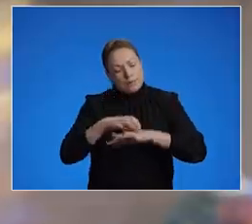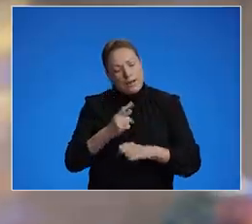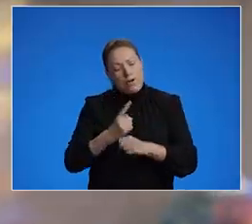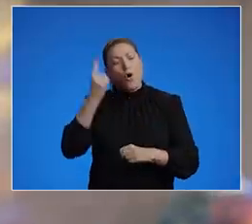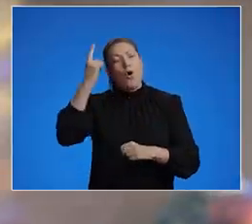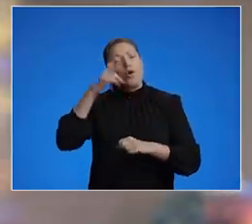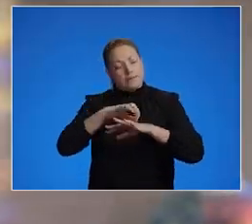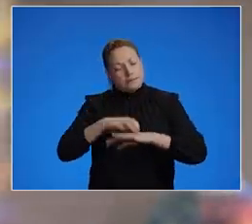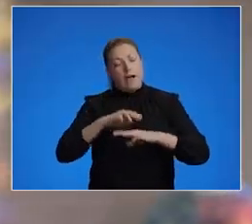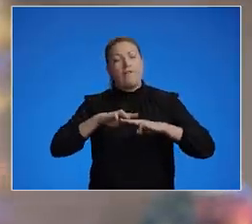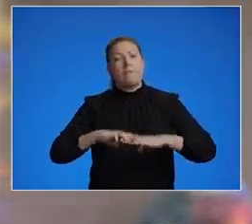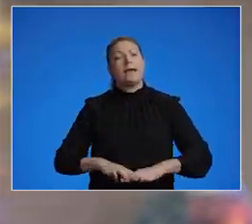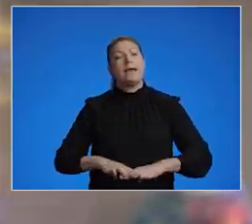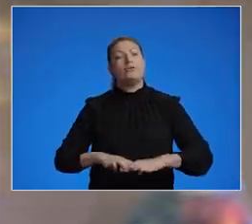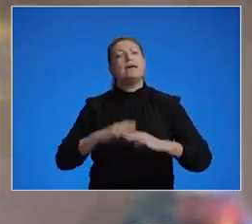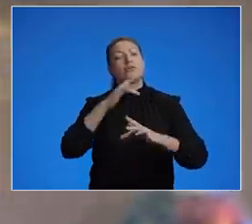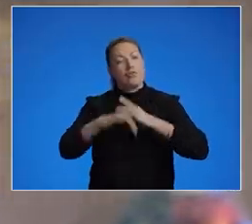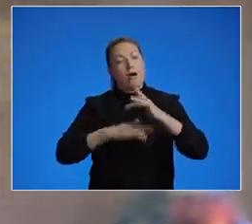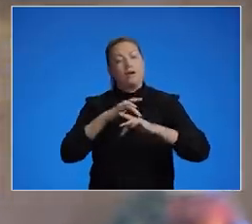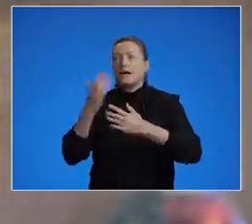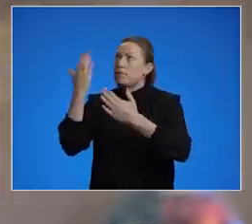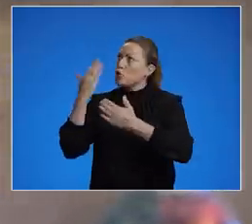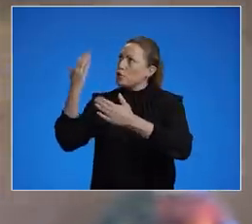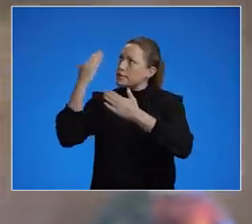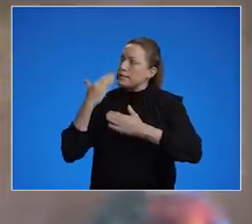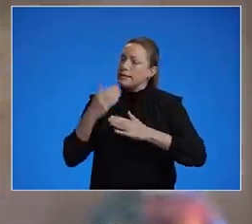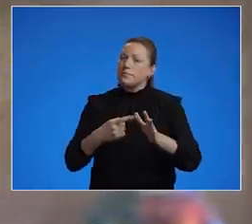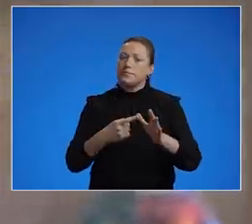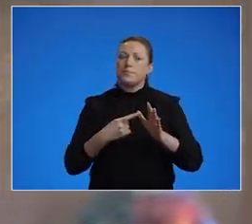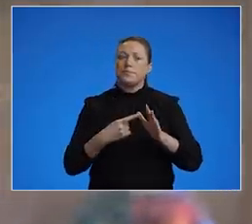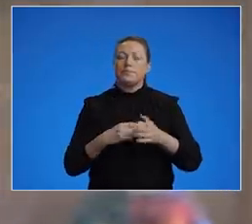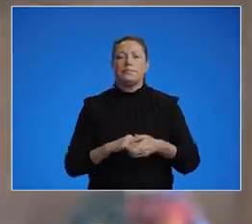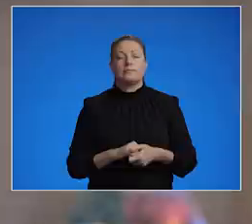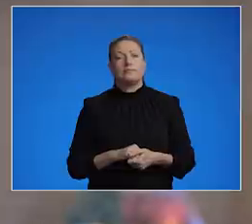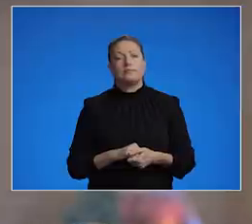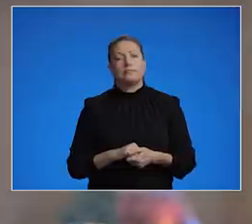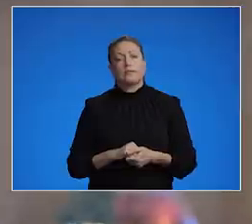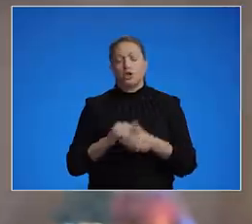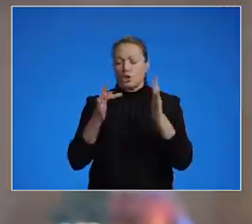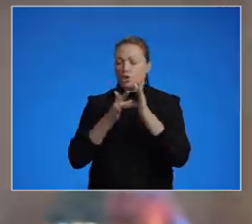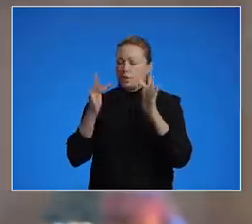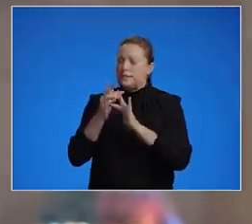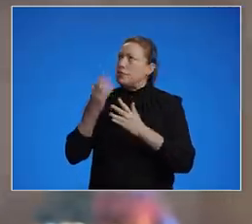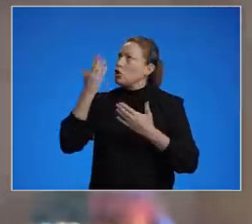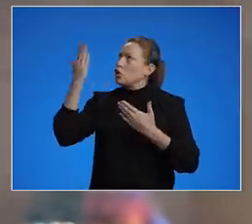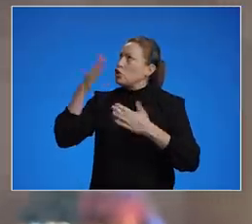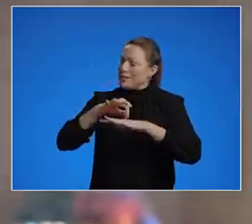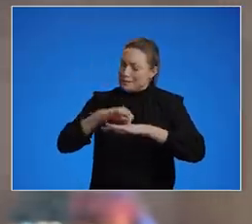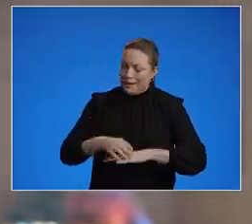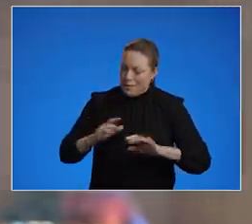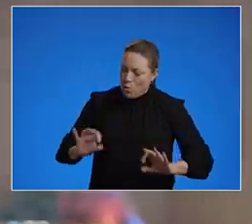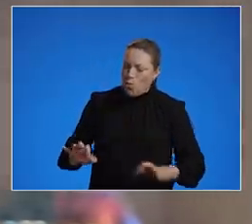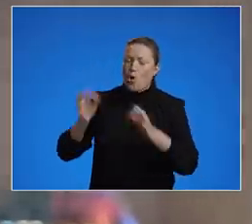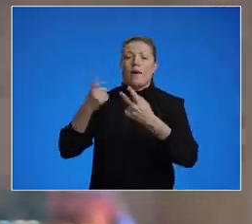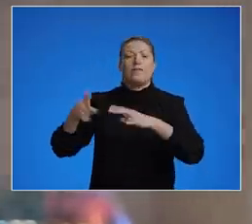are Son of God and Son of Mary. Christ, have mercy. Christ, have mercy. Lord Jesus, You are Word made flesh